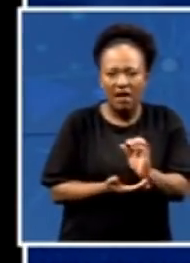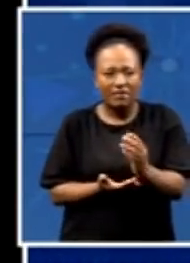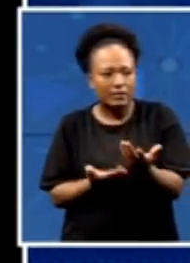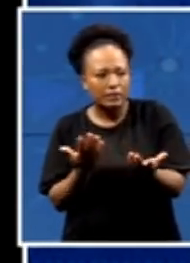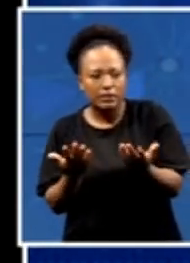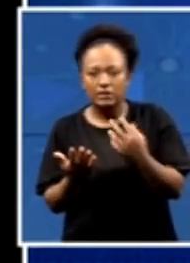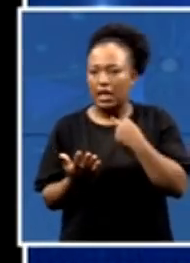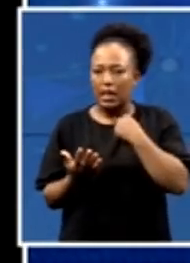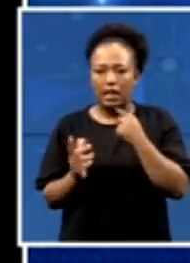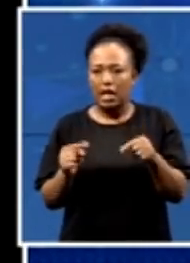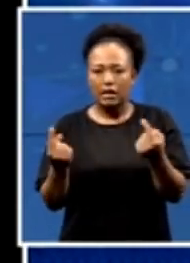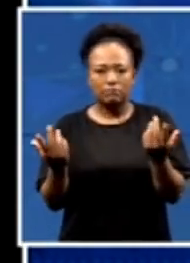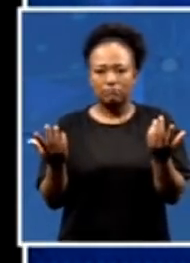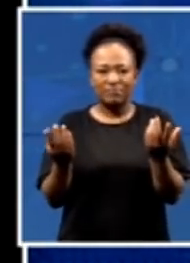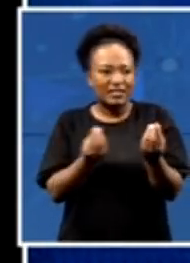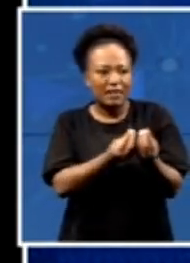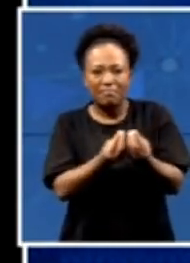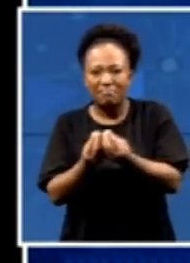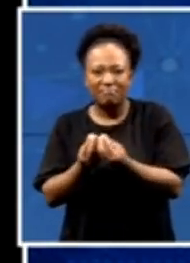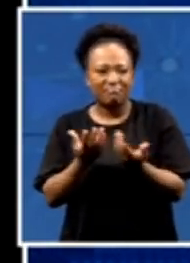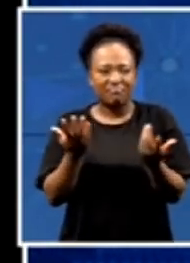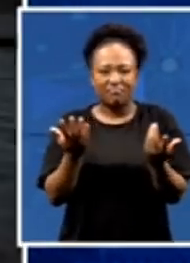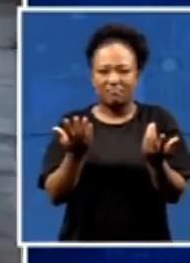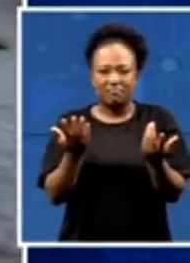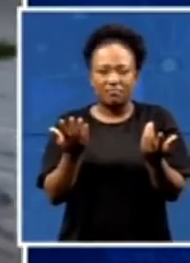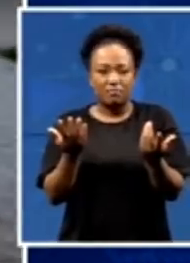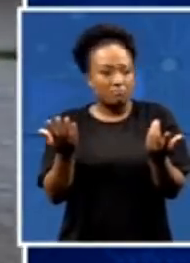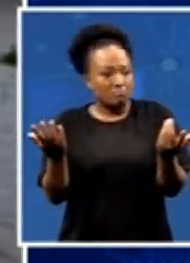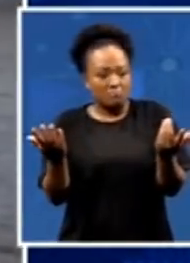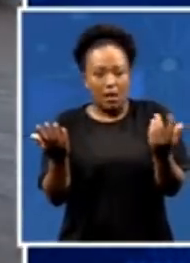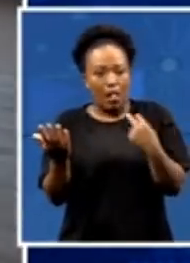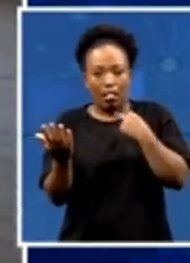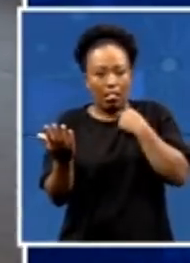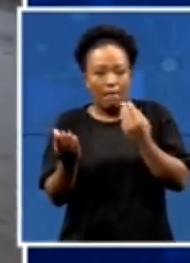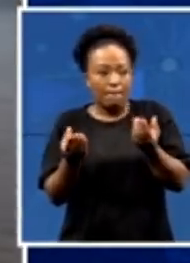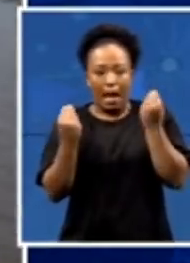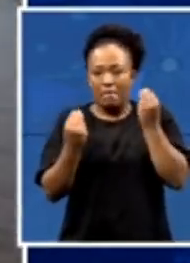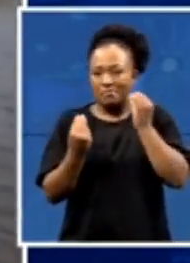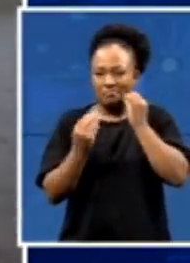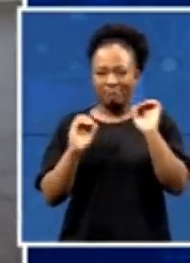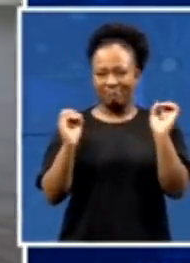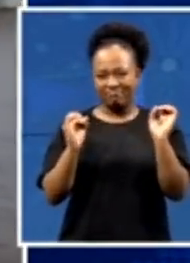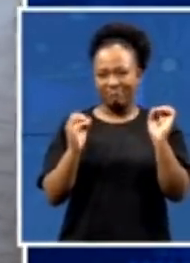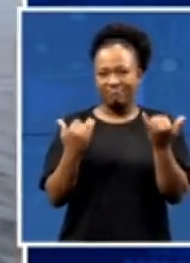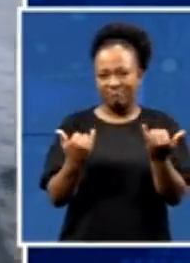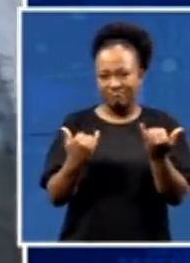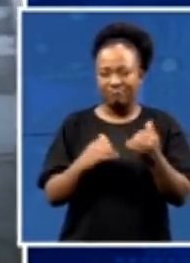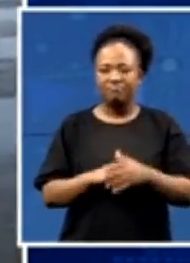something that's not within our reach as we speak. But Porter Department, as well